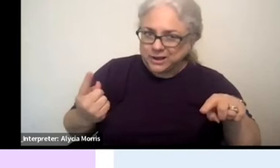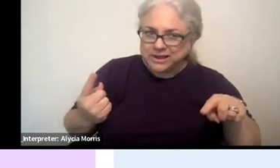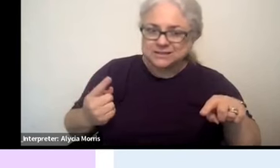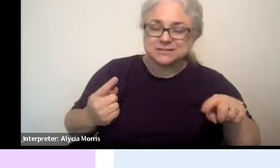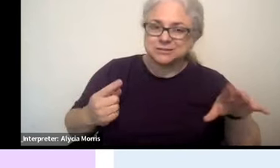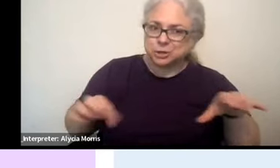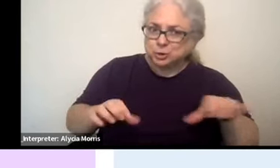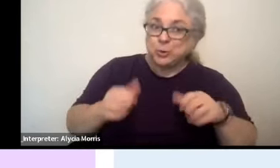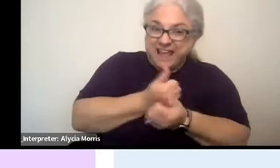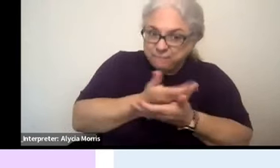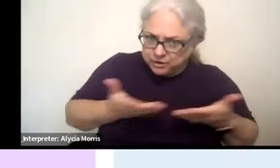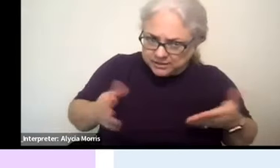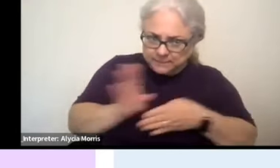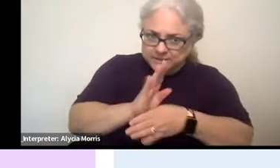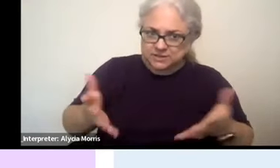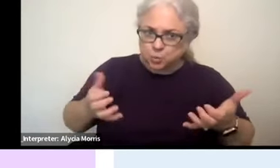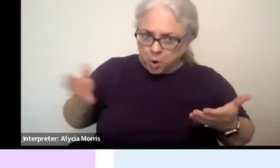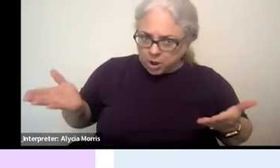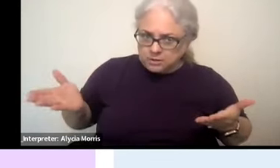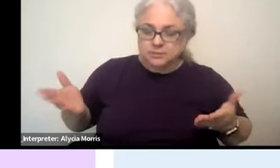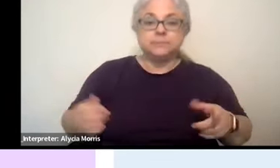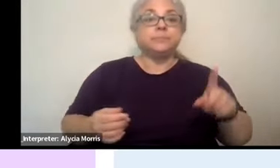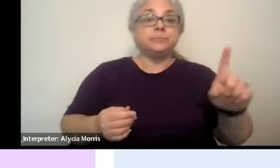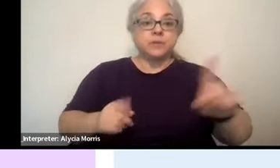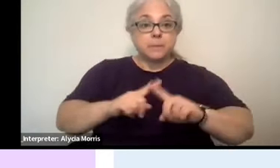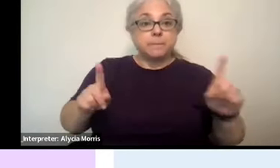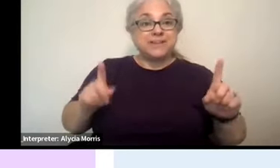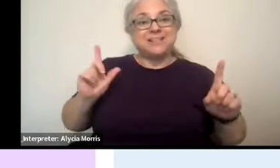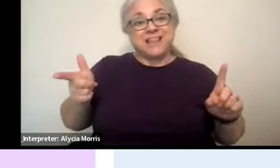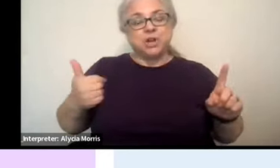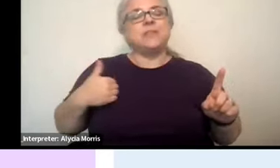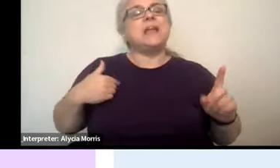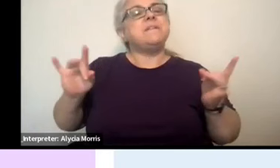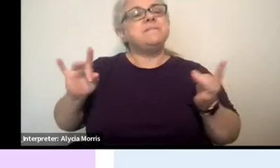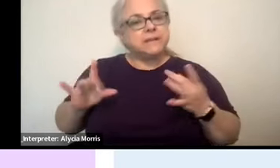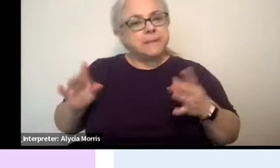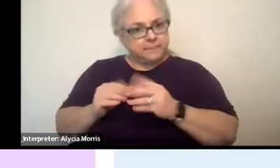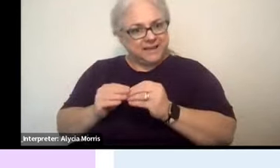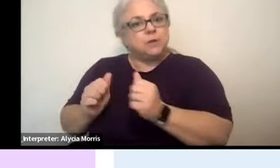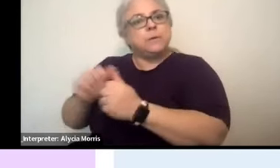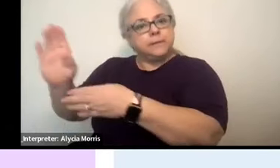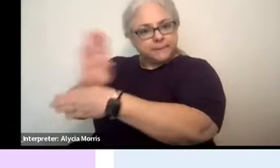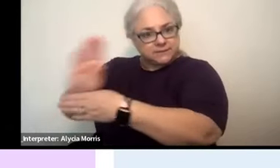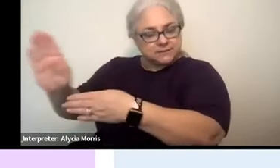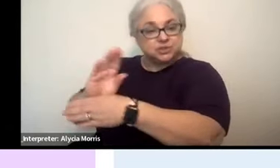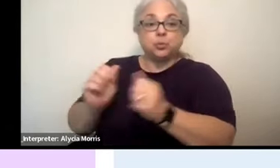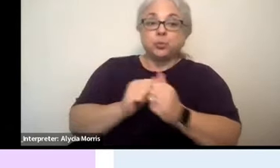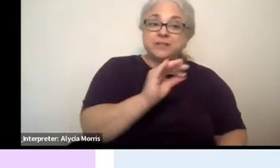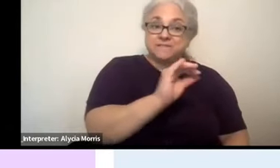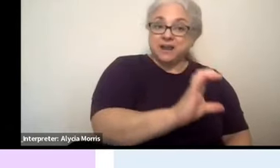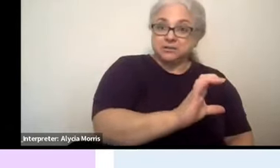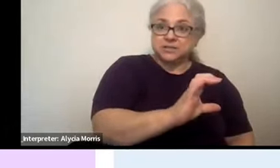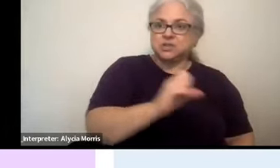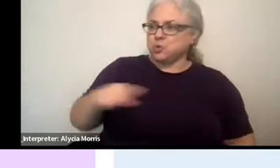want. And that's something that they bring back in a feedback meeting for the businesses and the faculty to work together